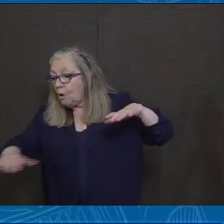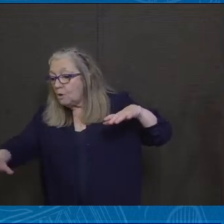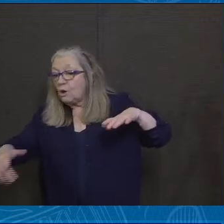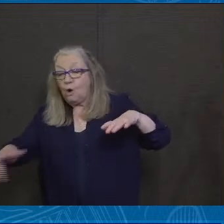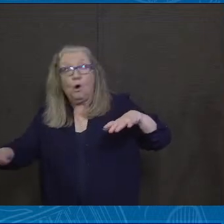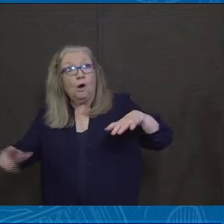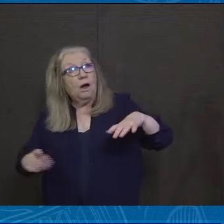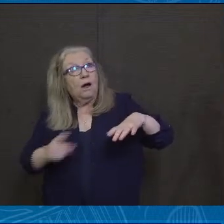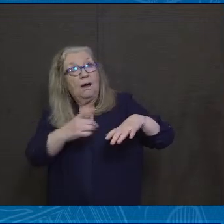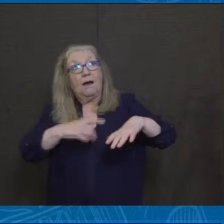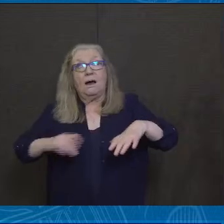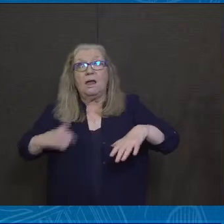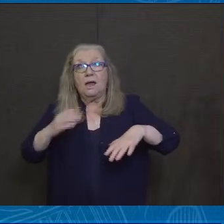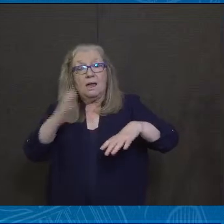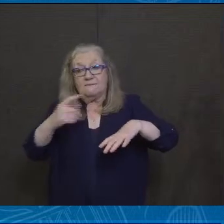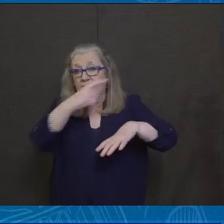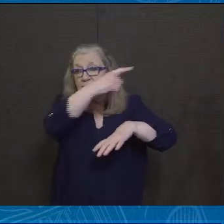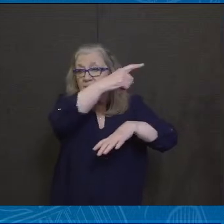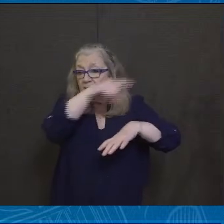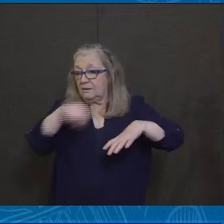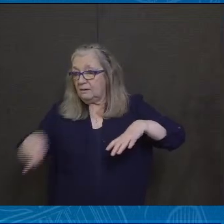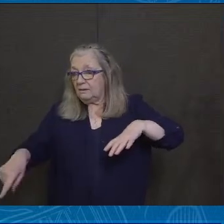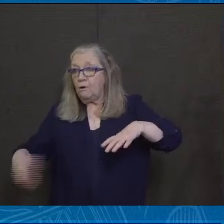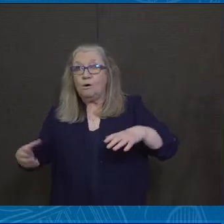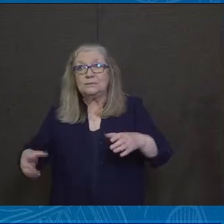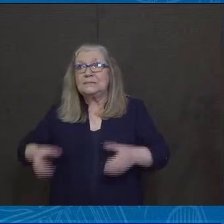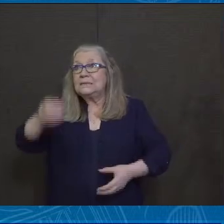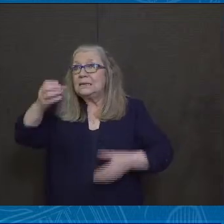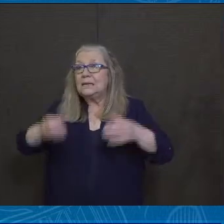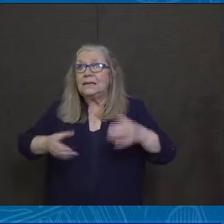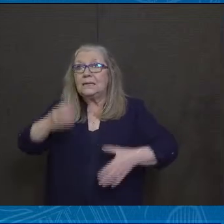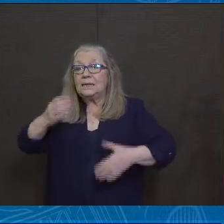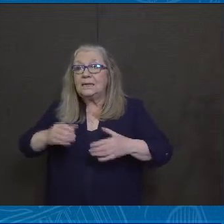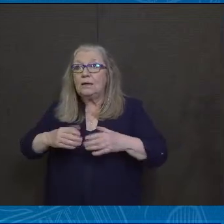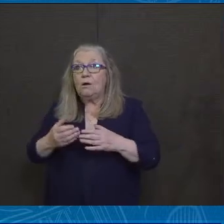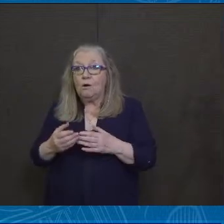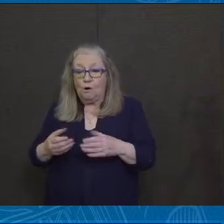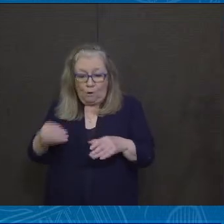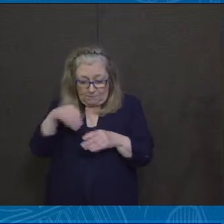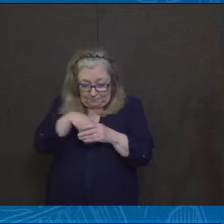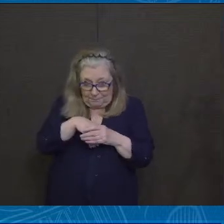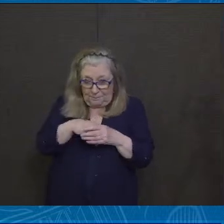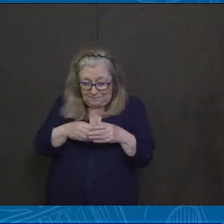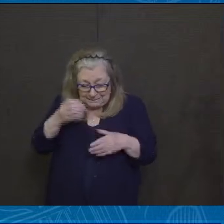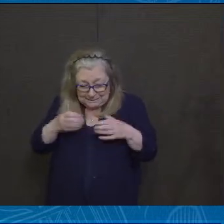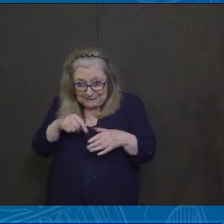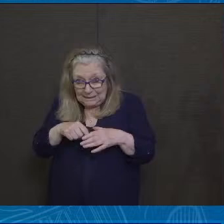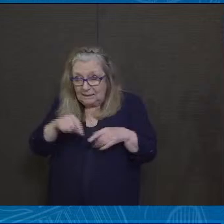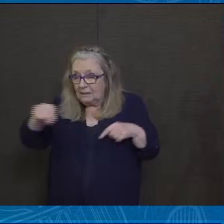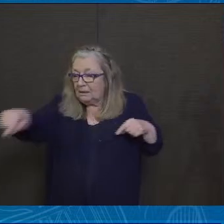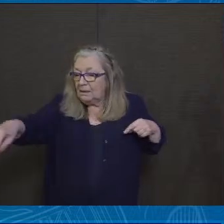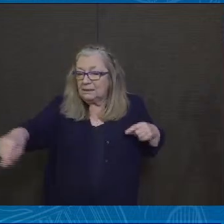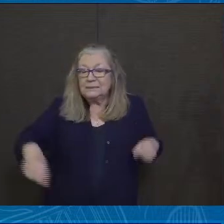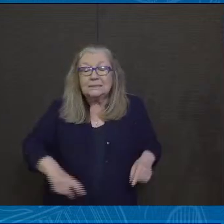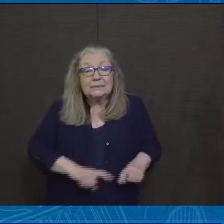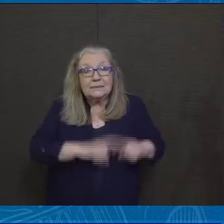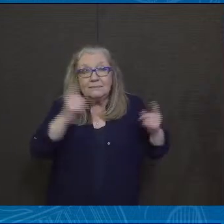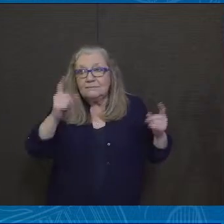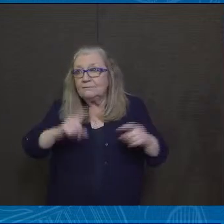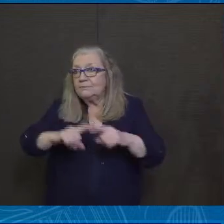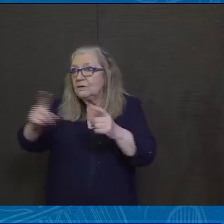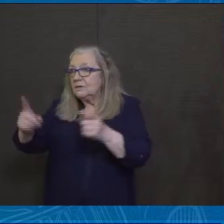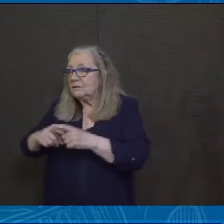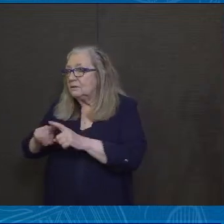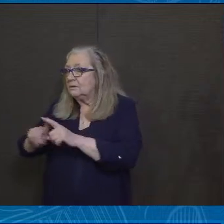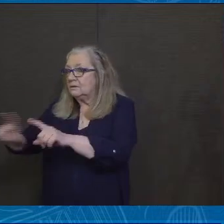island, if you are in the urban setting or in a city, it's very different from